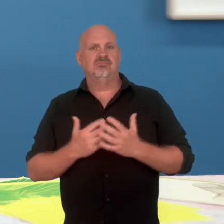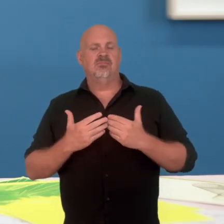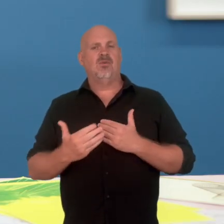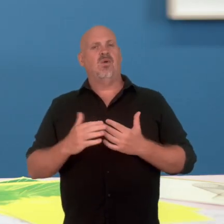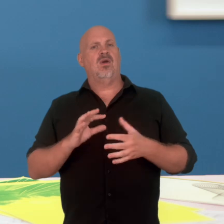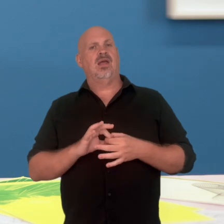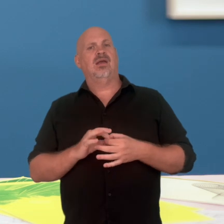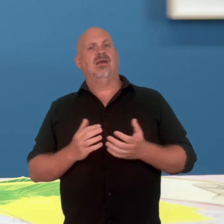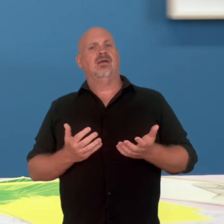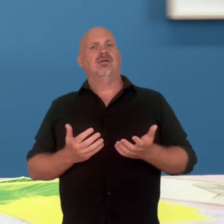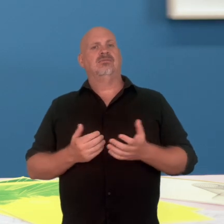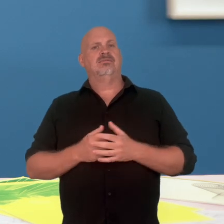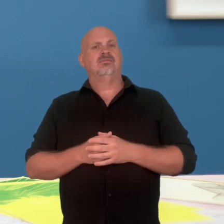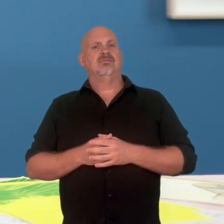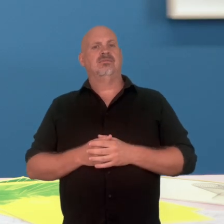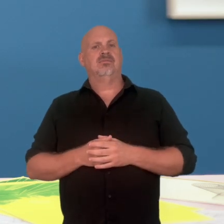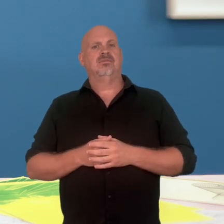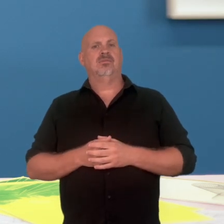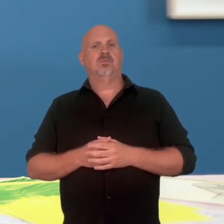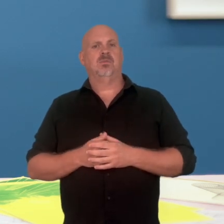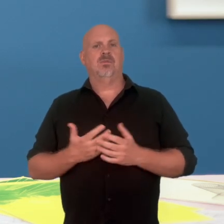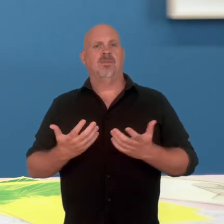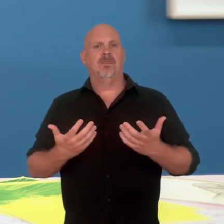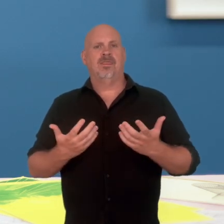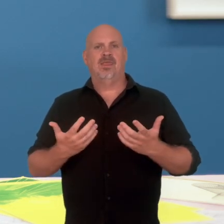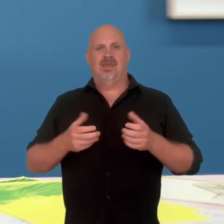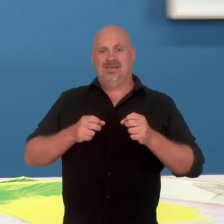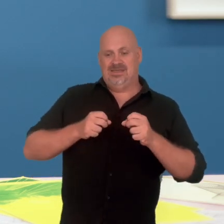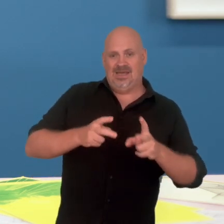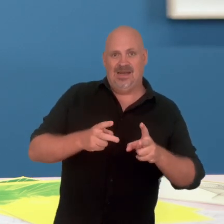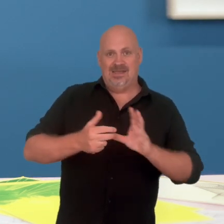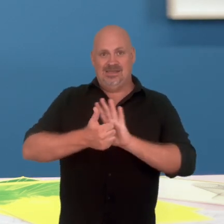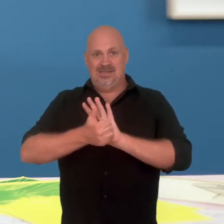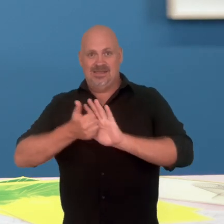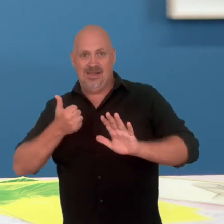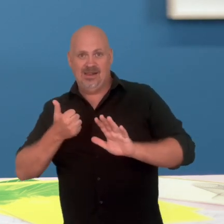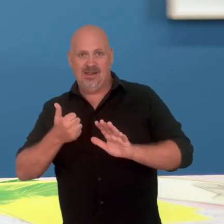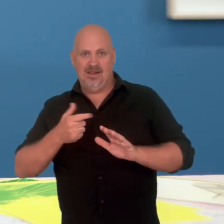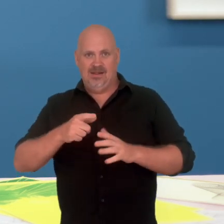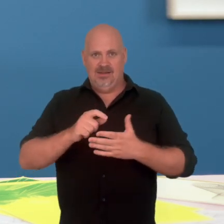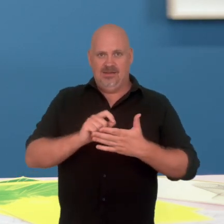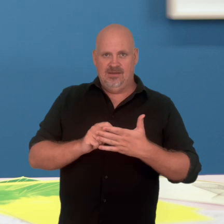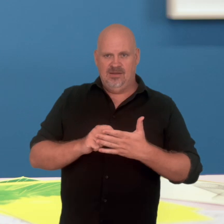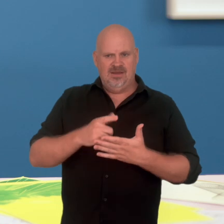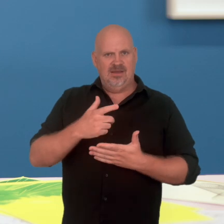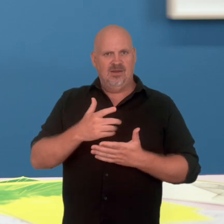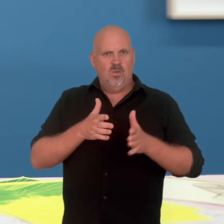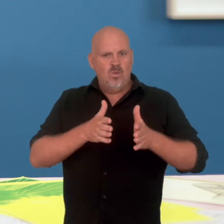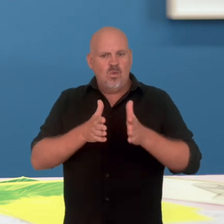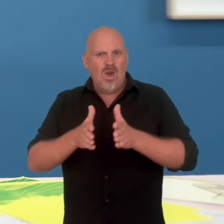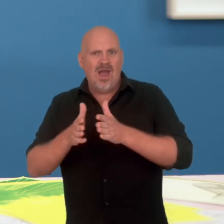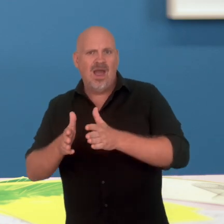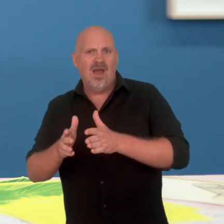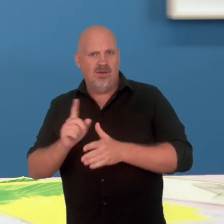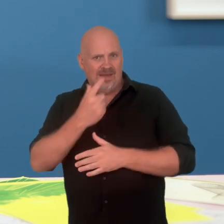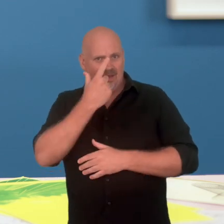with what is the place of technique and skill in the work, and what techniques are available to you